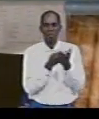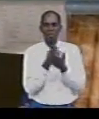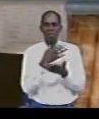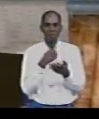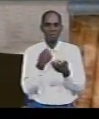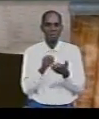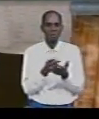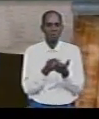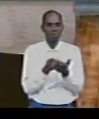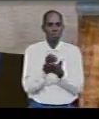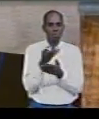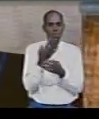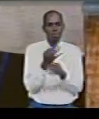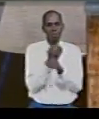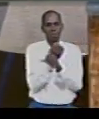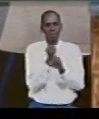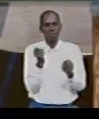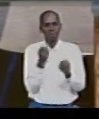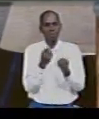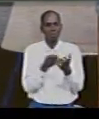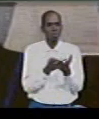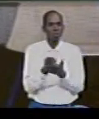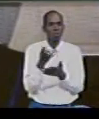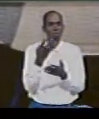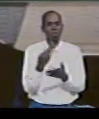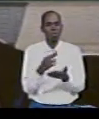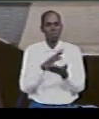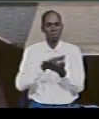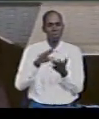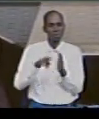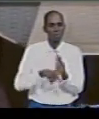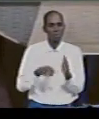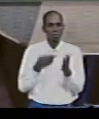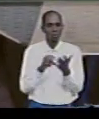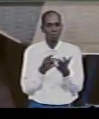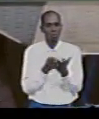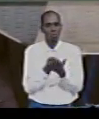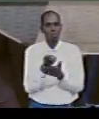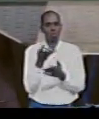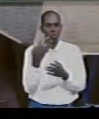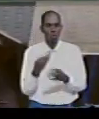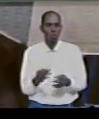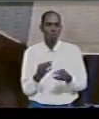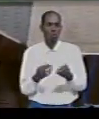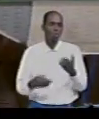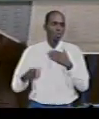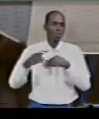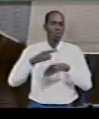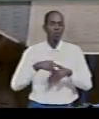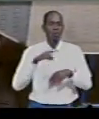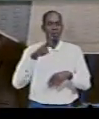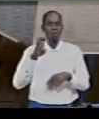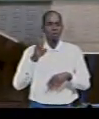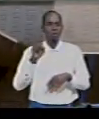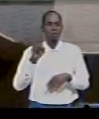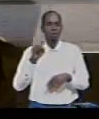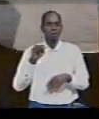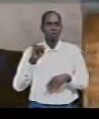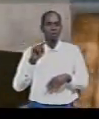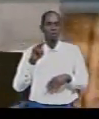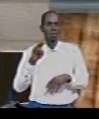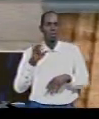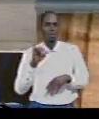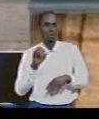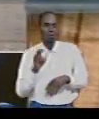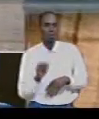the truth of righteousness, and the truth of restitution, and the truth of sanctification, and the truth of purity of heart,